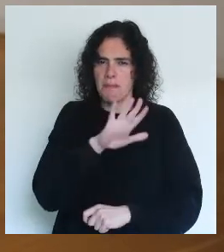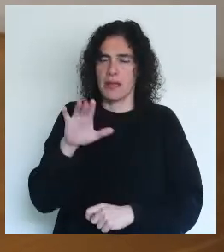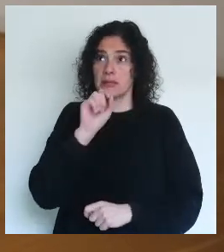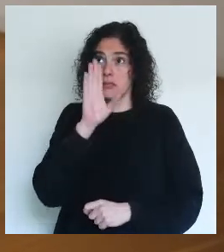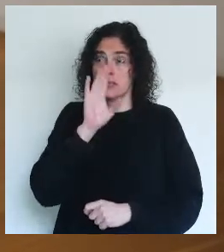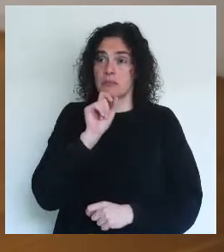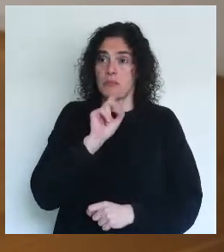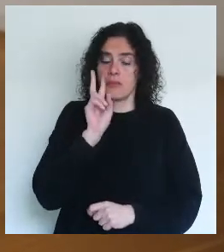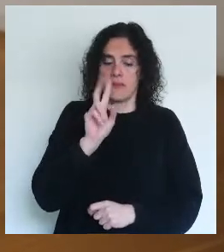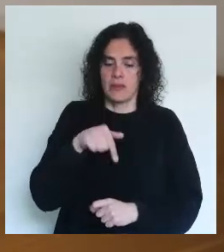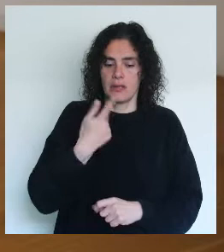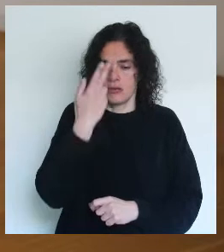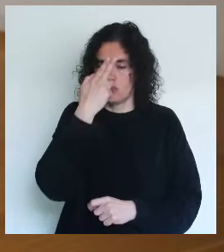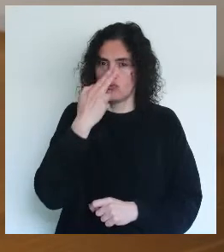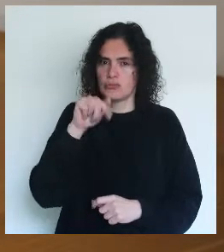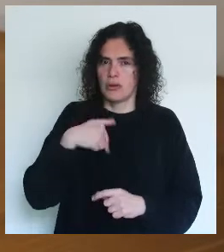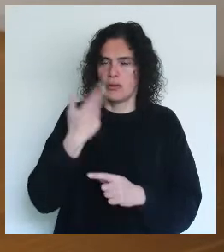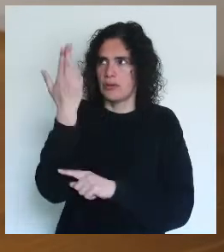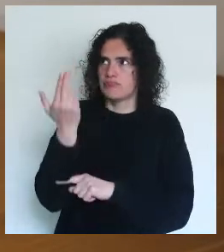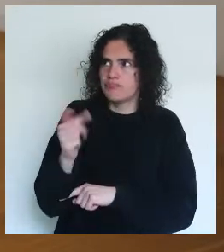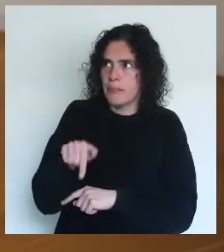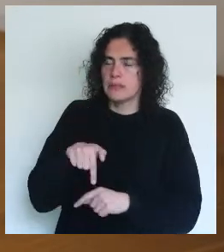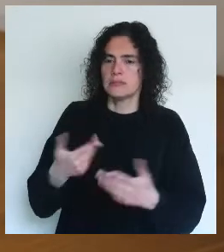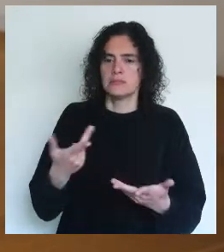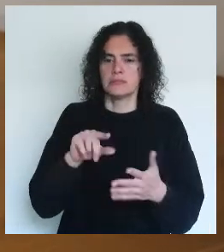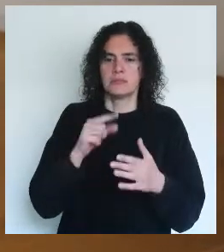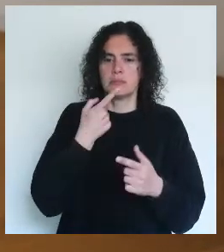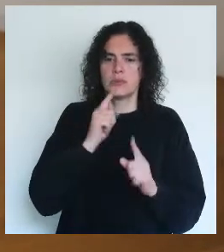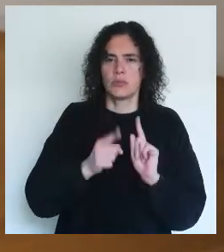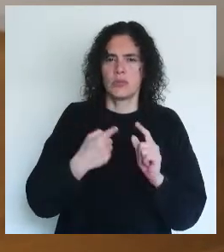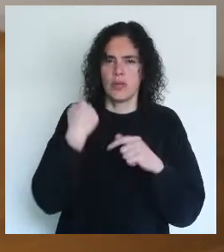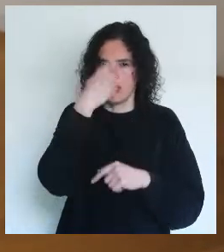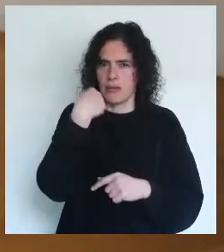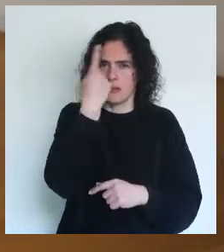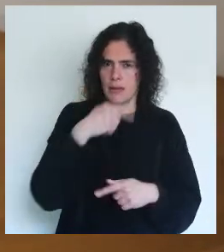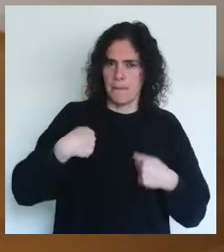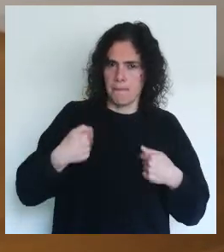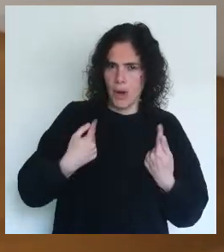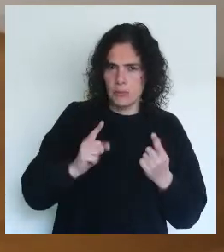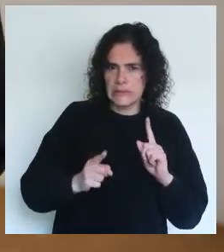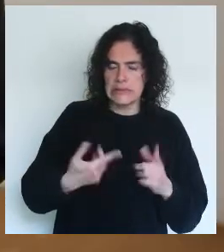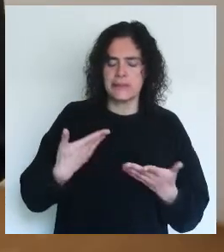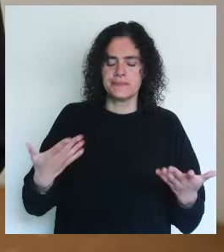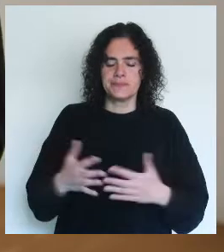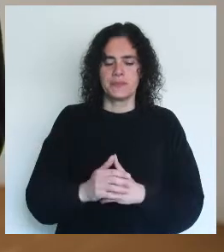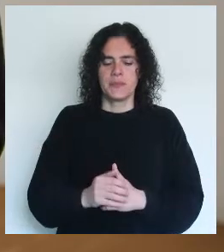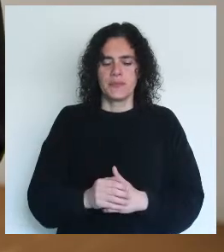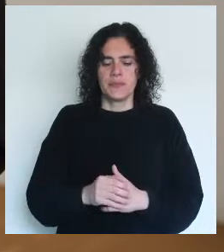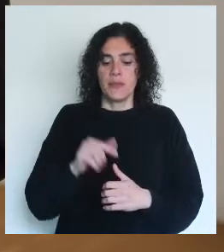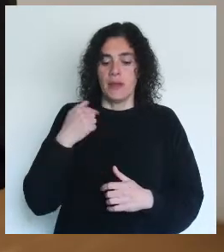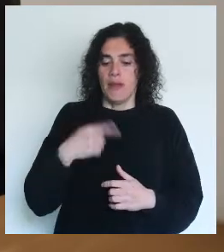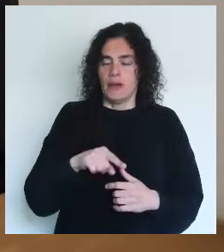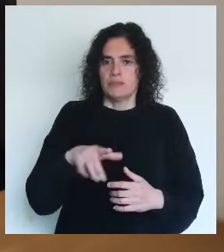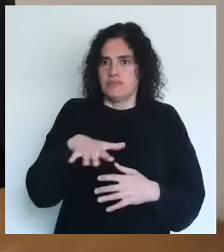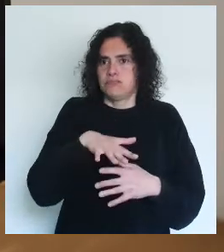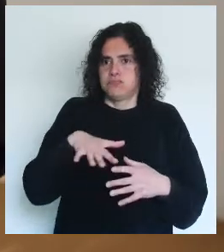if you can look at the history of painting, the notion of portraiture, of self-portrait, has